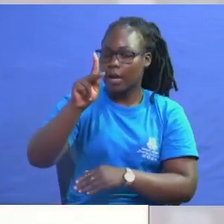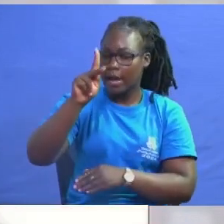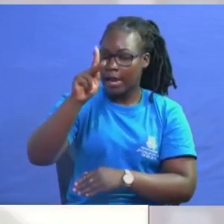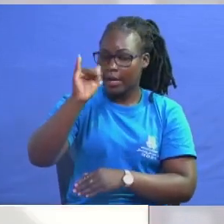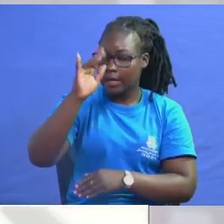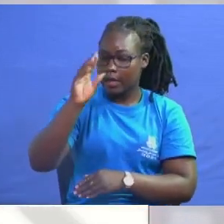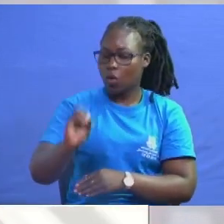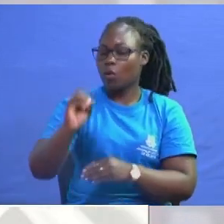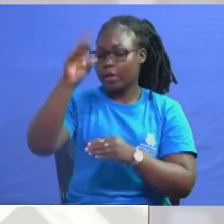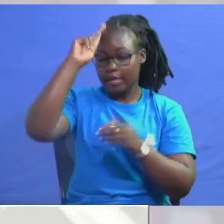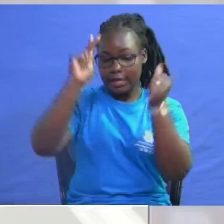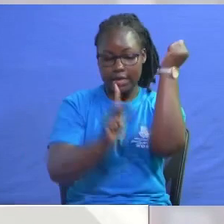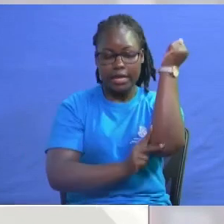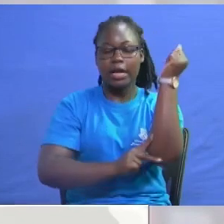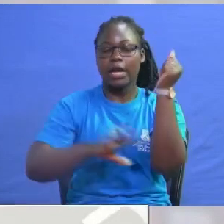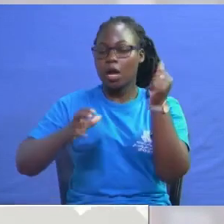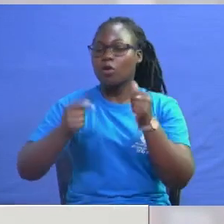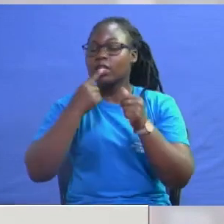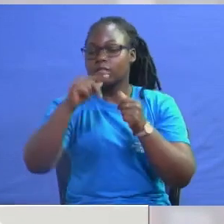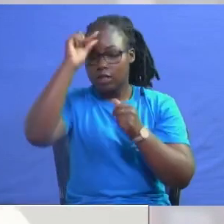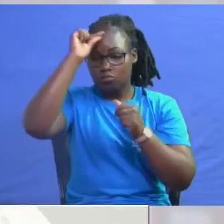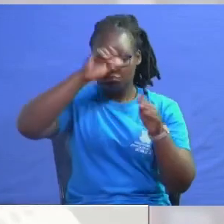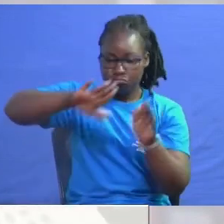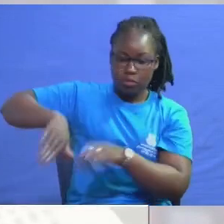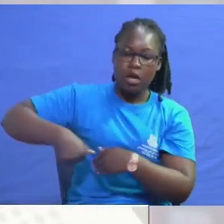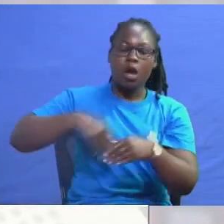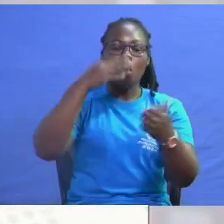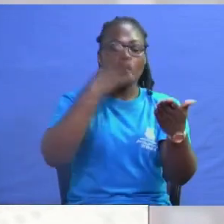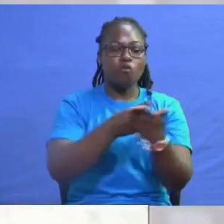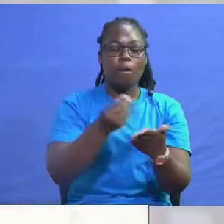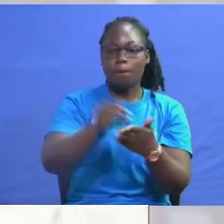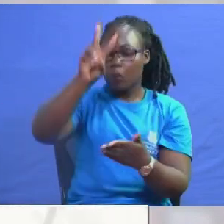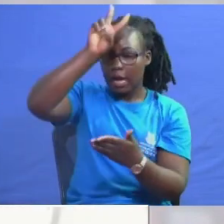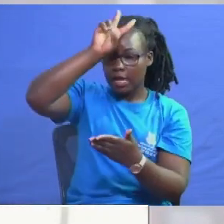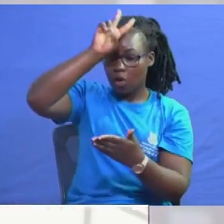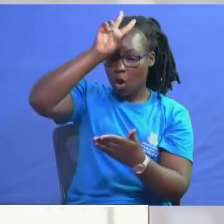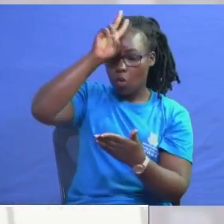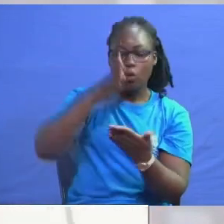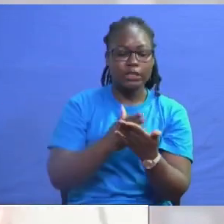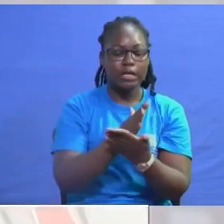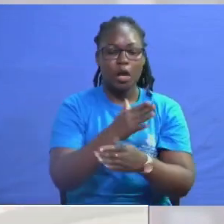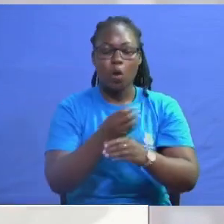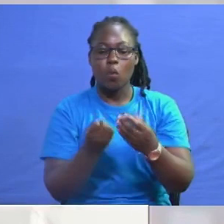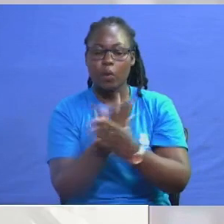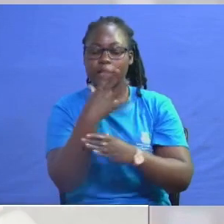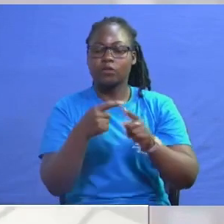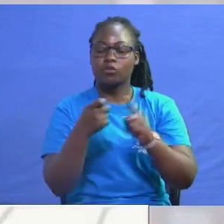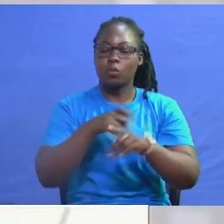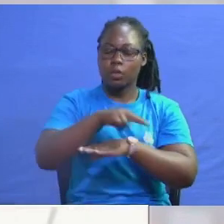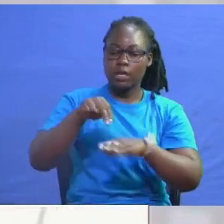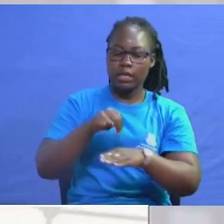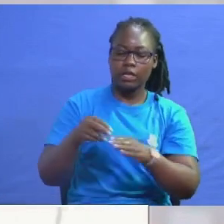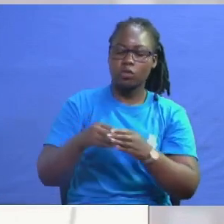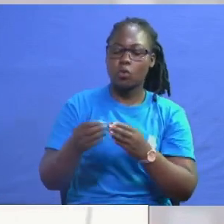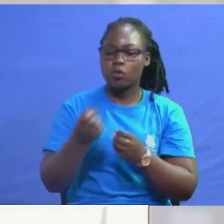the government has swindled them into buying goat's compost manure mixed with sand from the National Cereals and